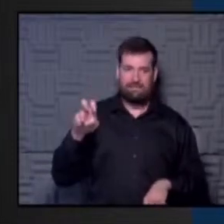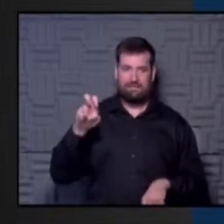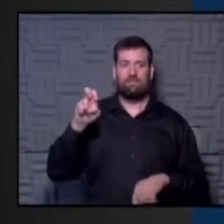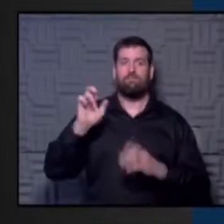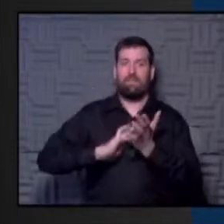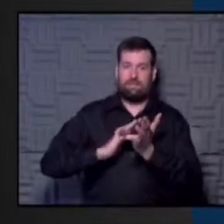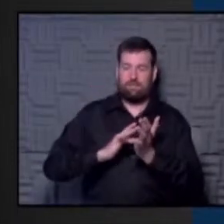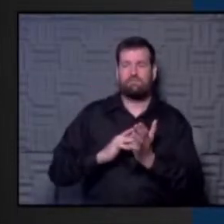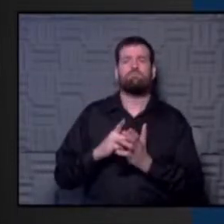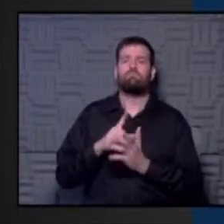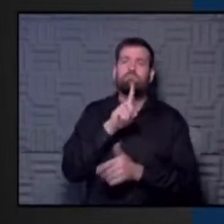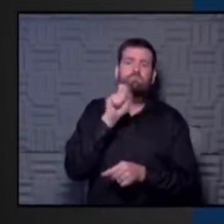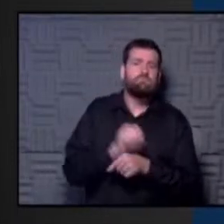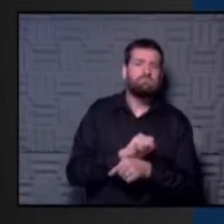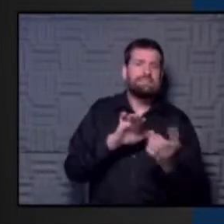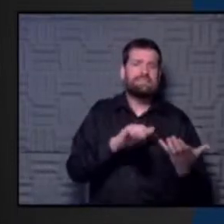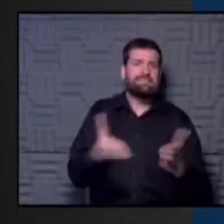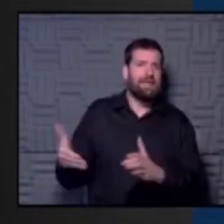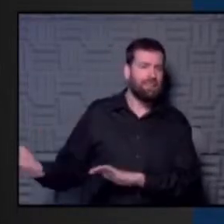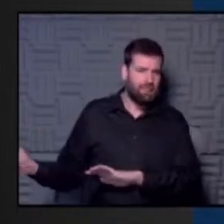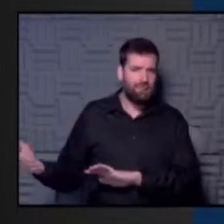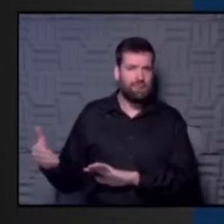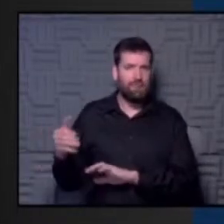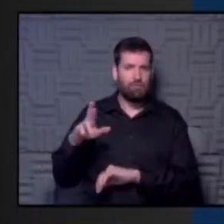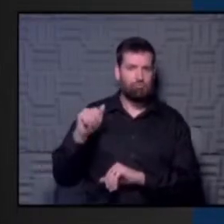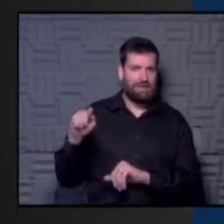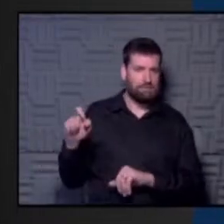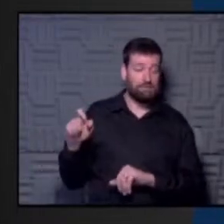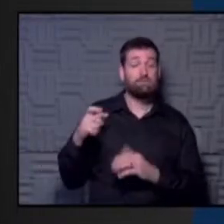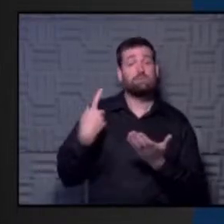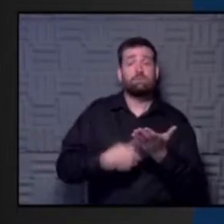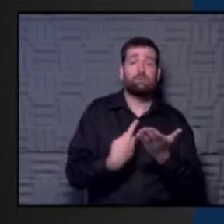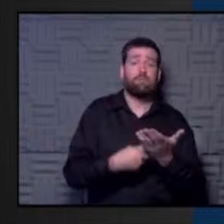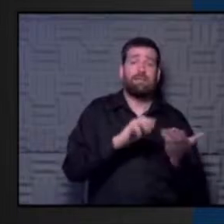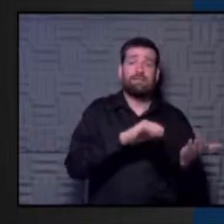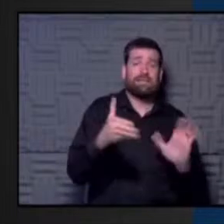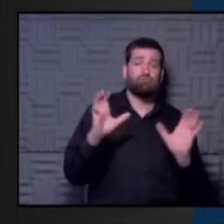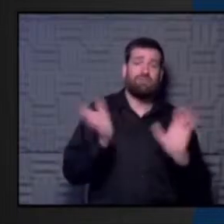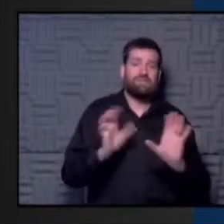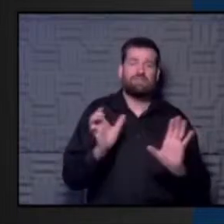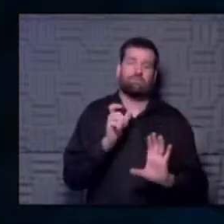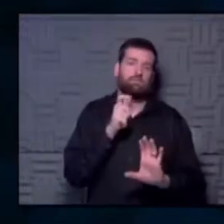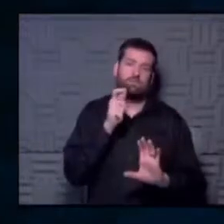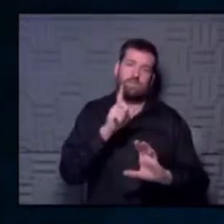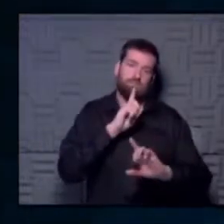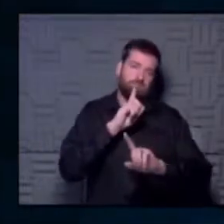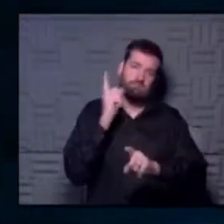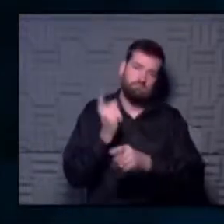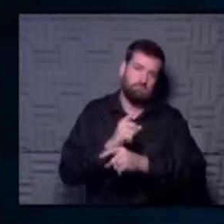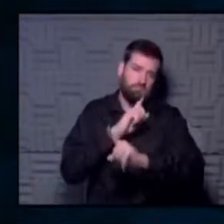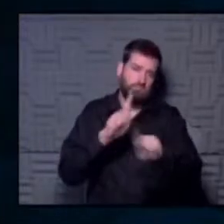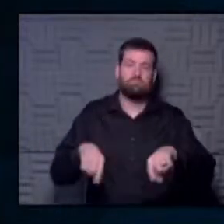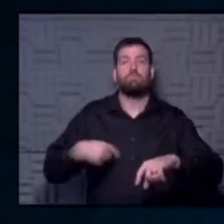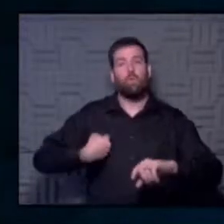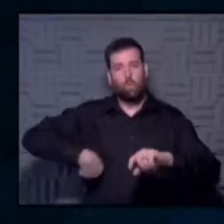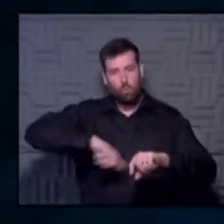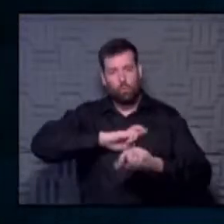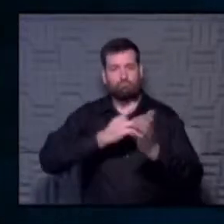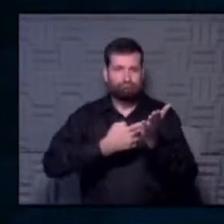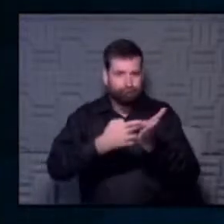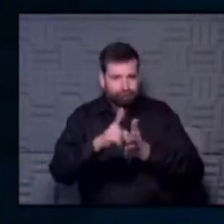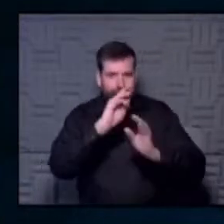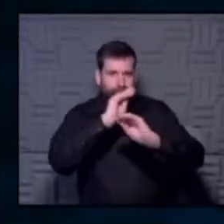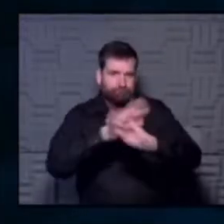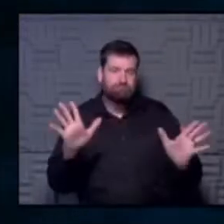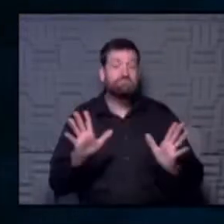COVID and why sometimes death certificates aren't the best way to answer that question, and that we are telling the truth. We are not hiding a darn